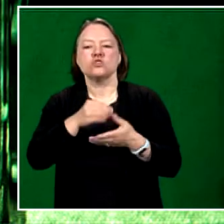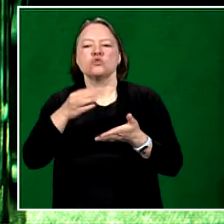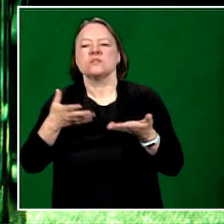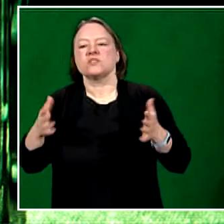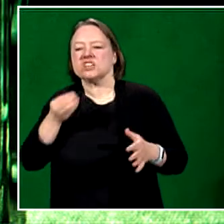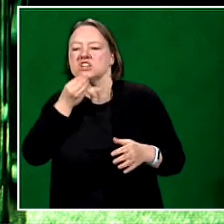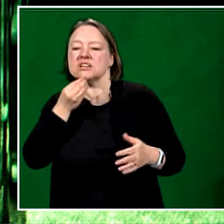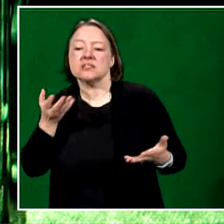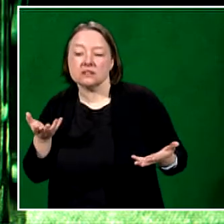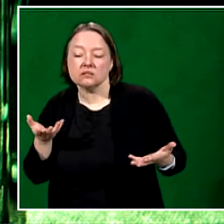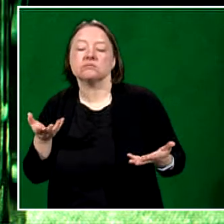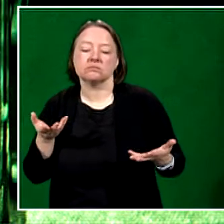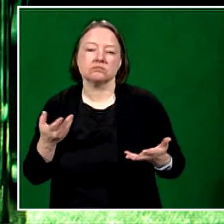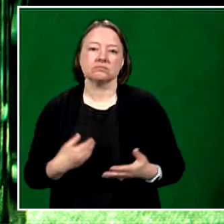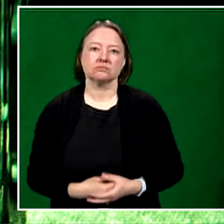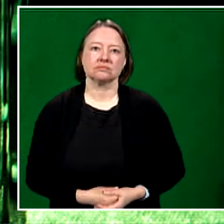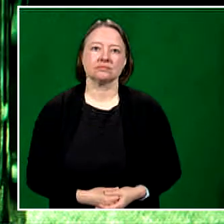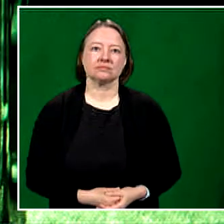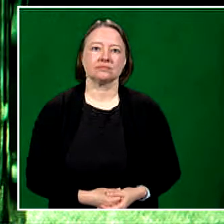meal.